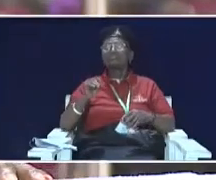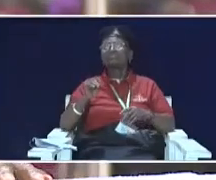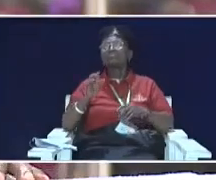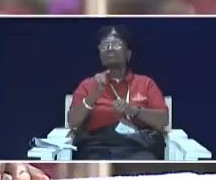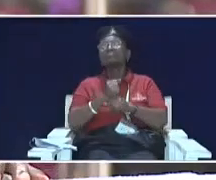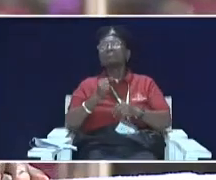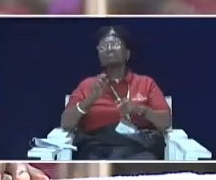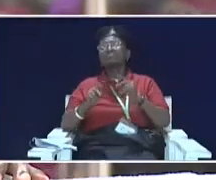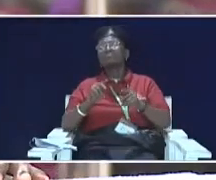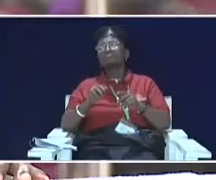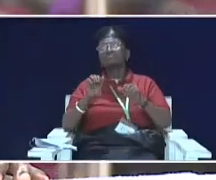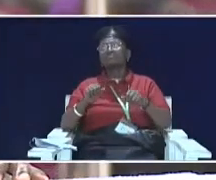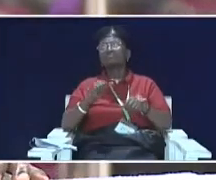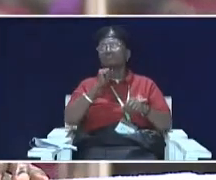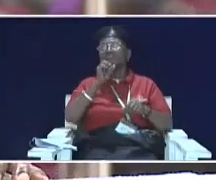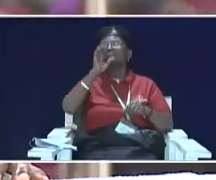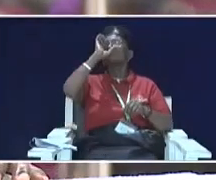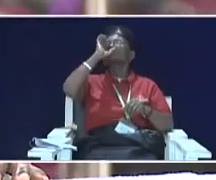And God moved.